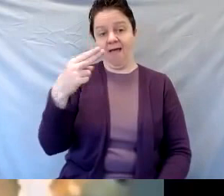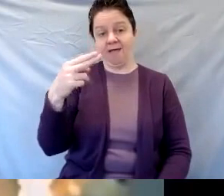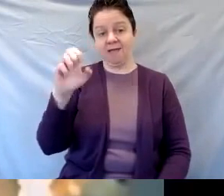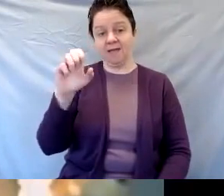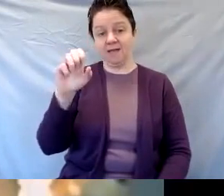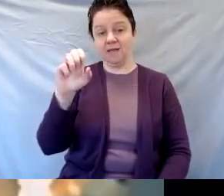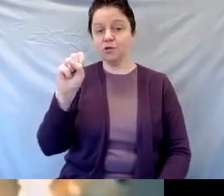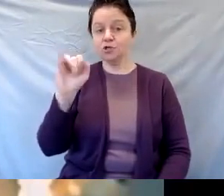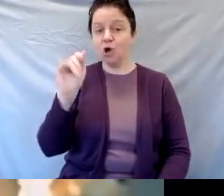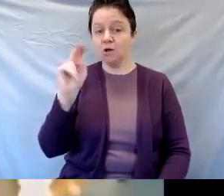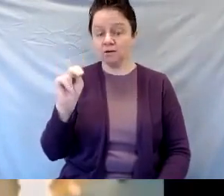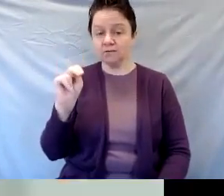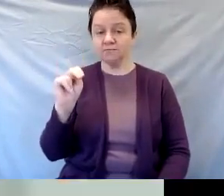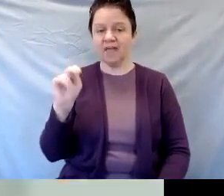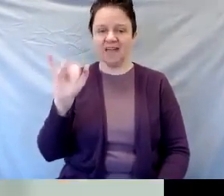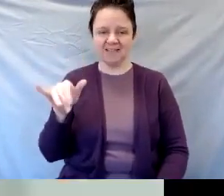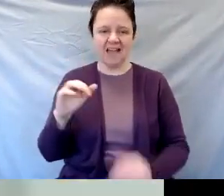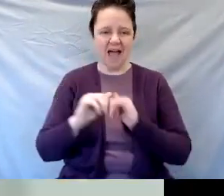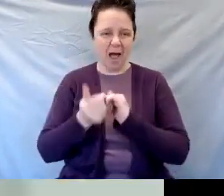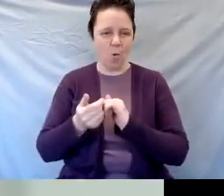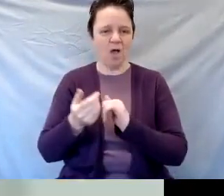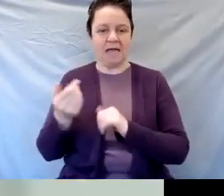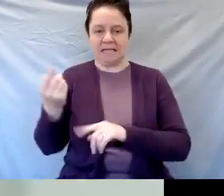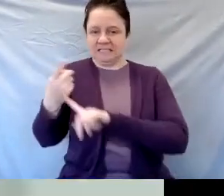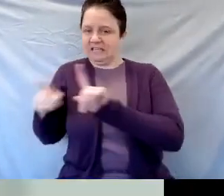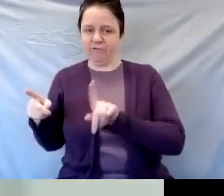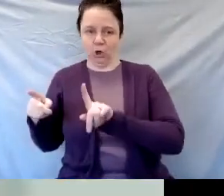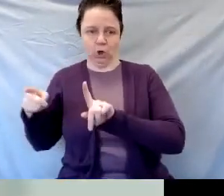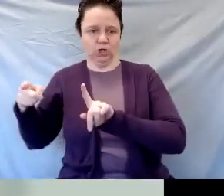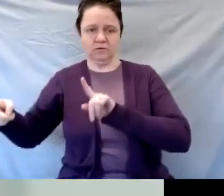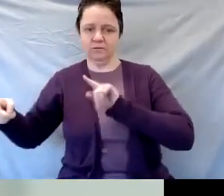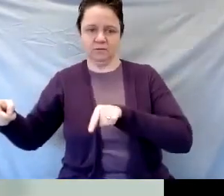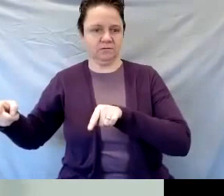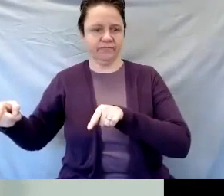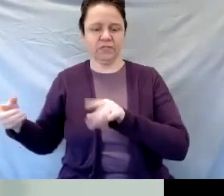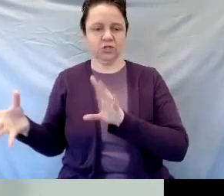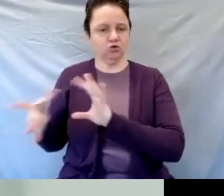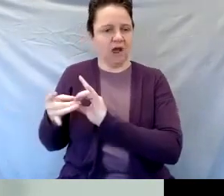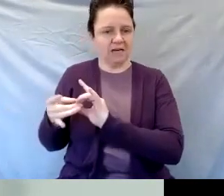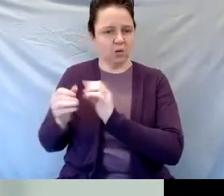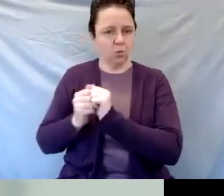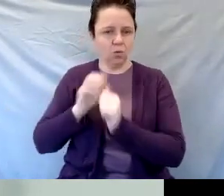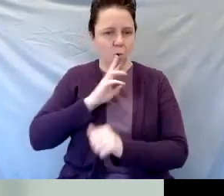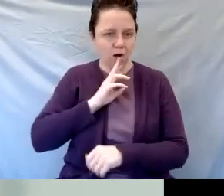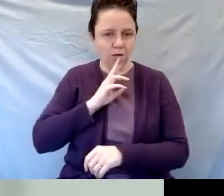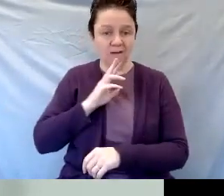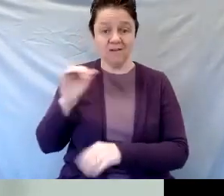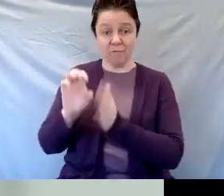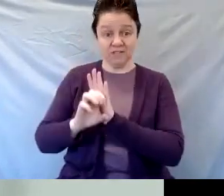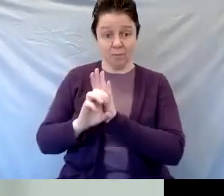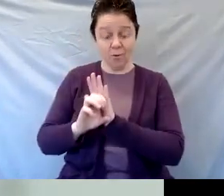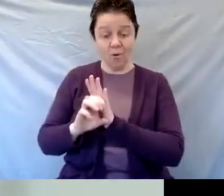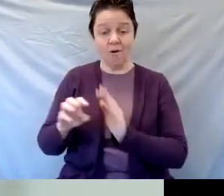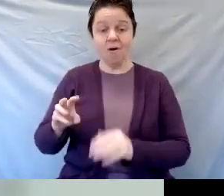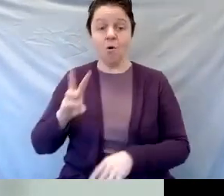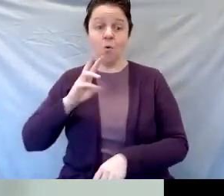of different substances, okay? So when water is poured into a glass tube, it's poured into a beaker, it's poured into a cup, whatever it is, it's